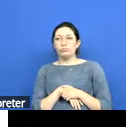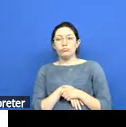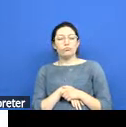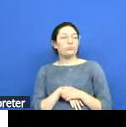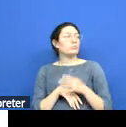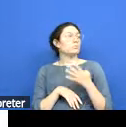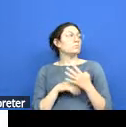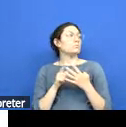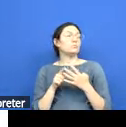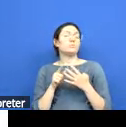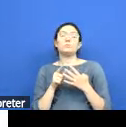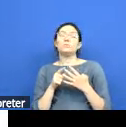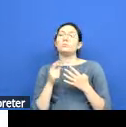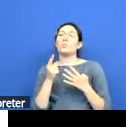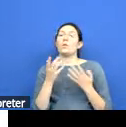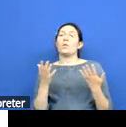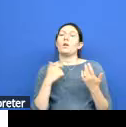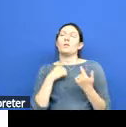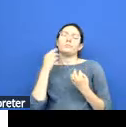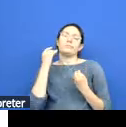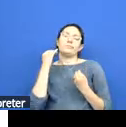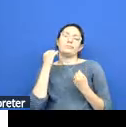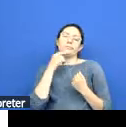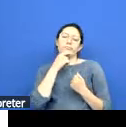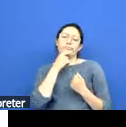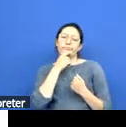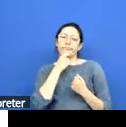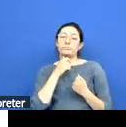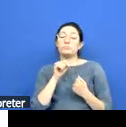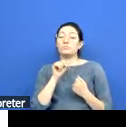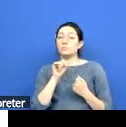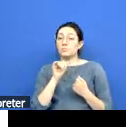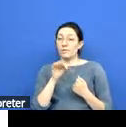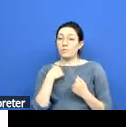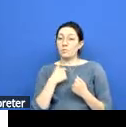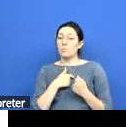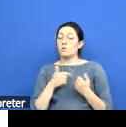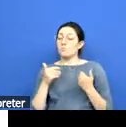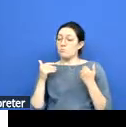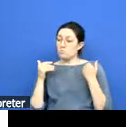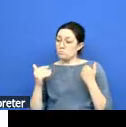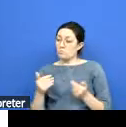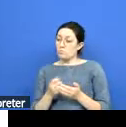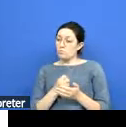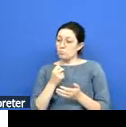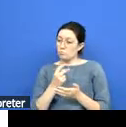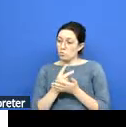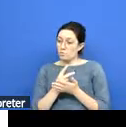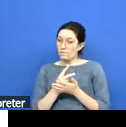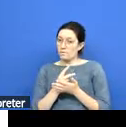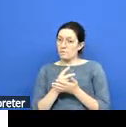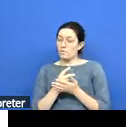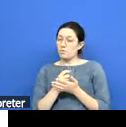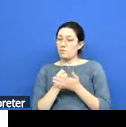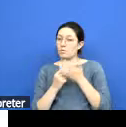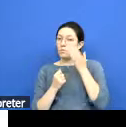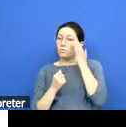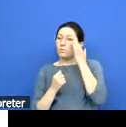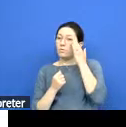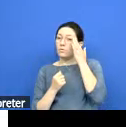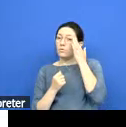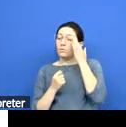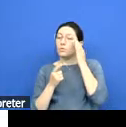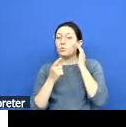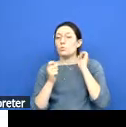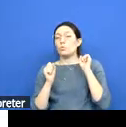One of the things, just looking at that, Mike, if as we're going on this, we decide we want it out, you could